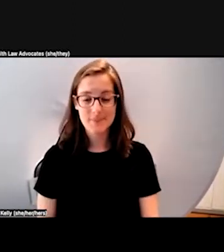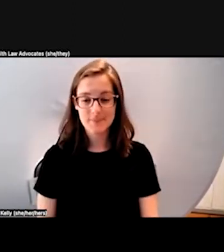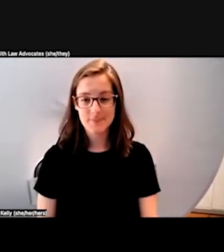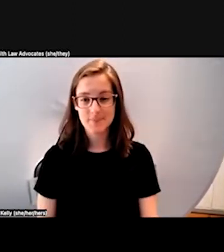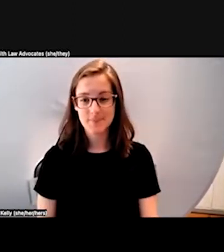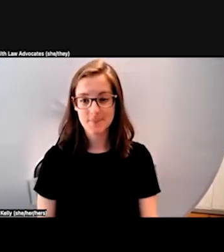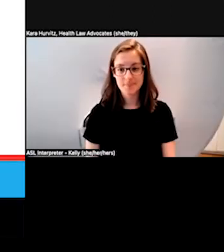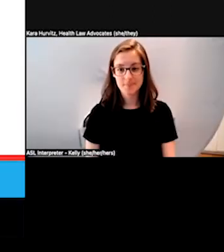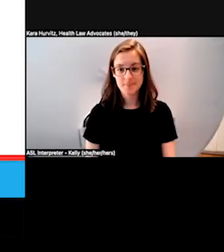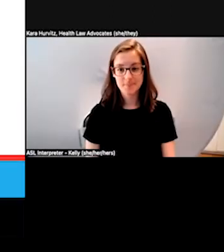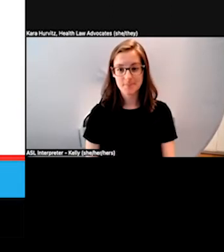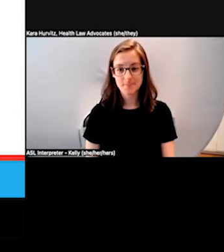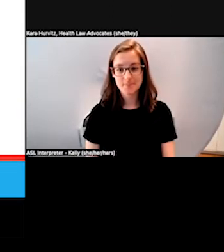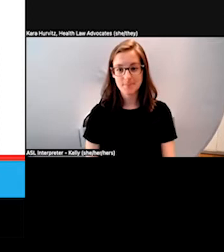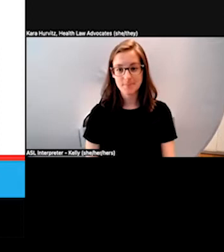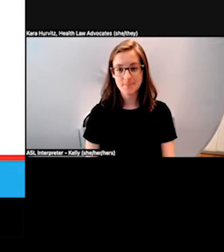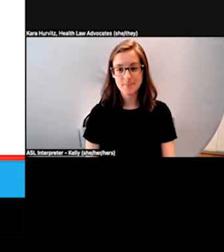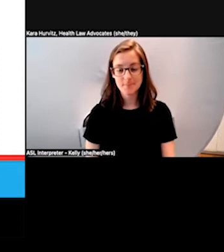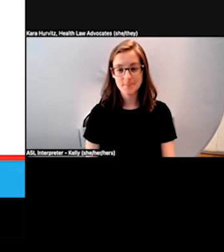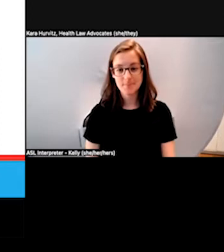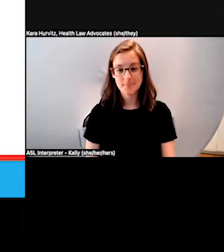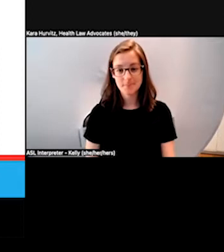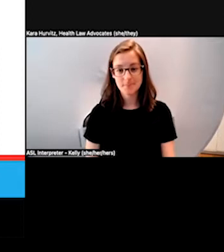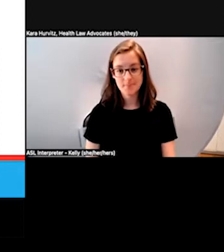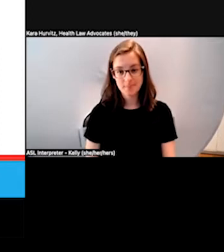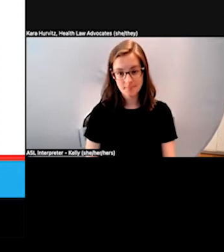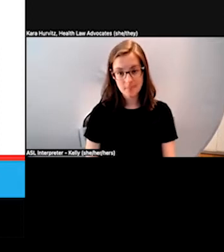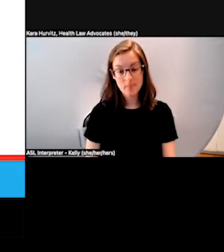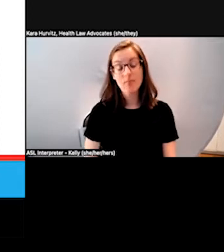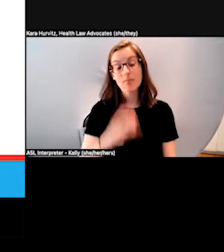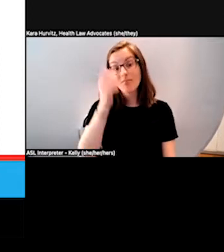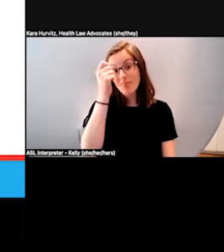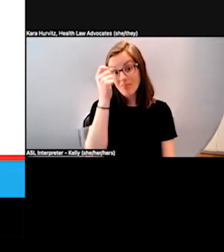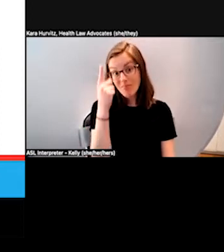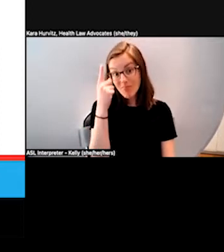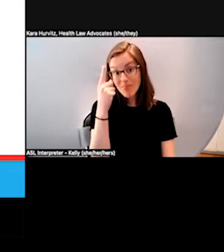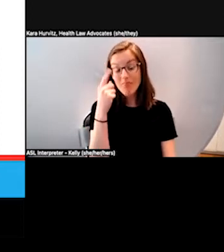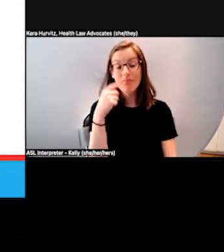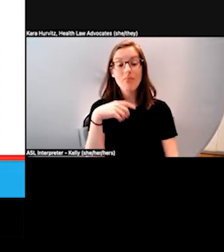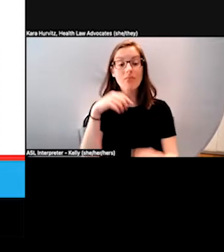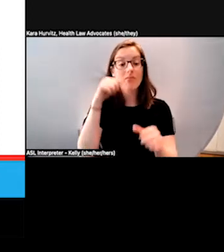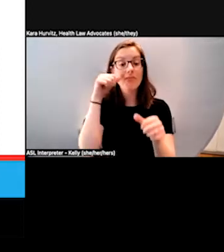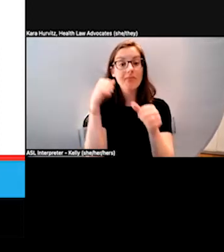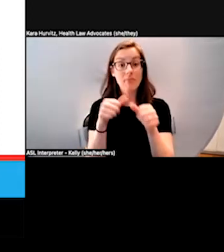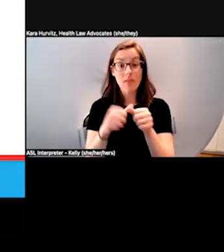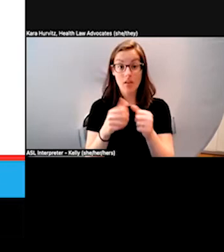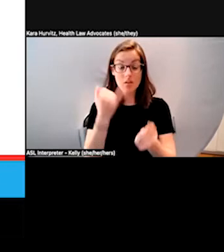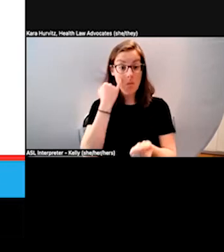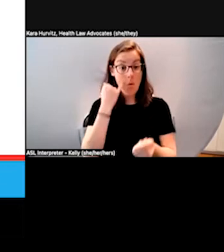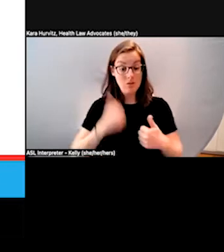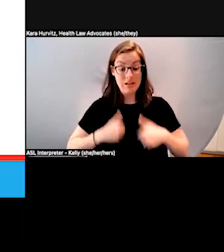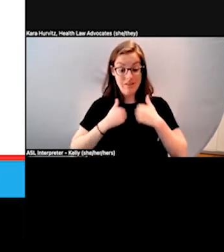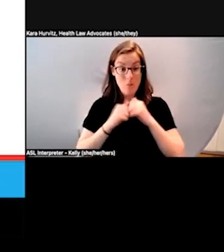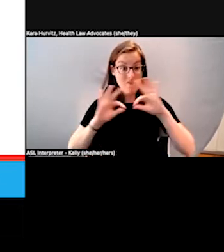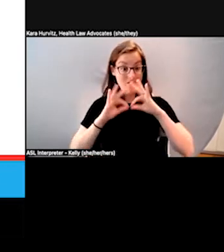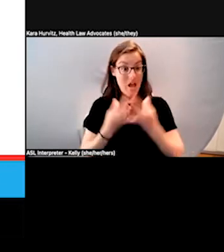Which goes into my next point that even within a family unit, eligibility is determined on an individual level.